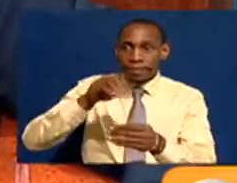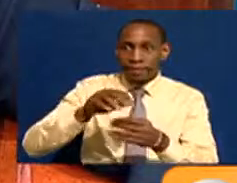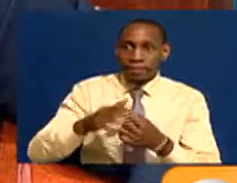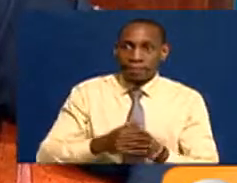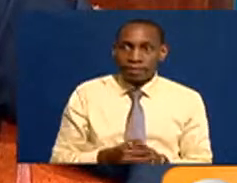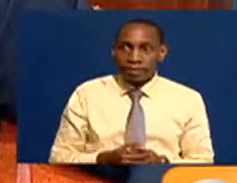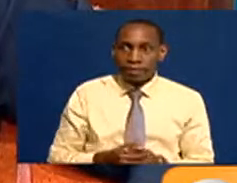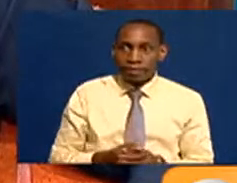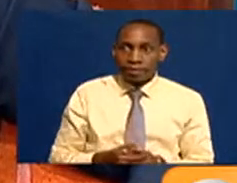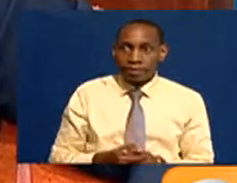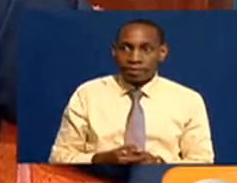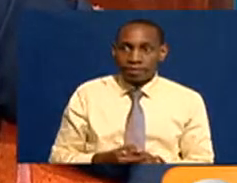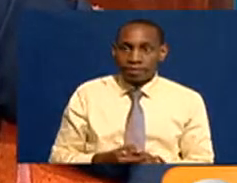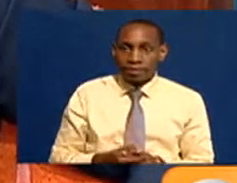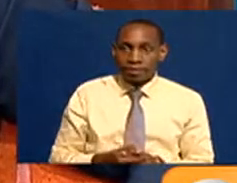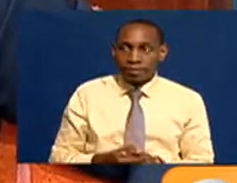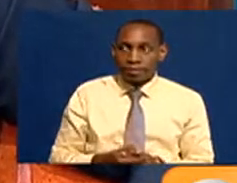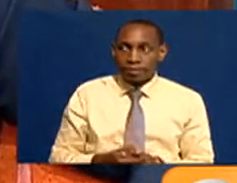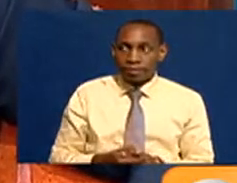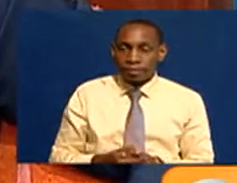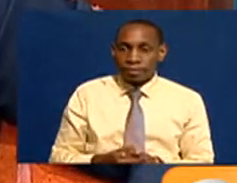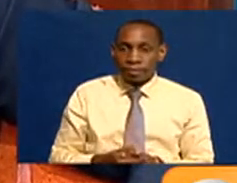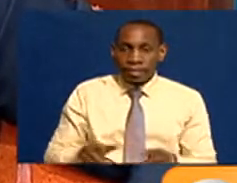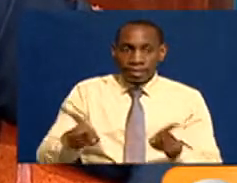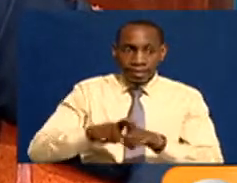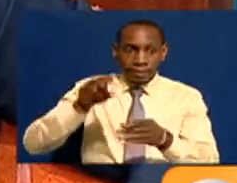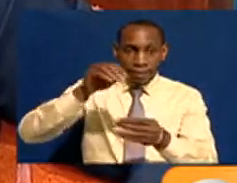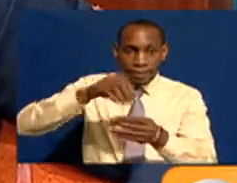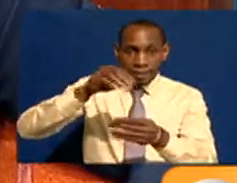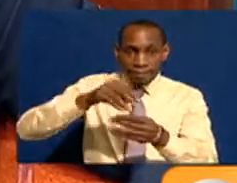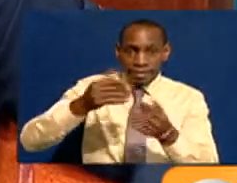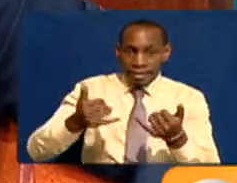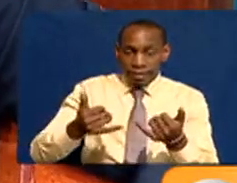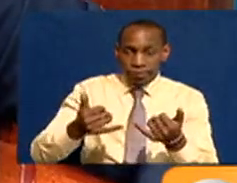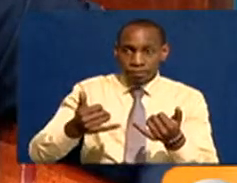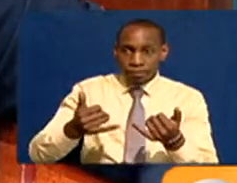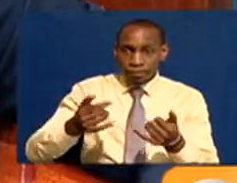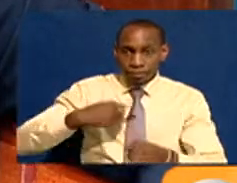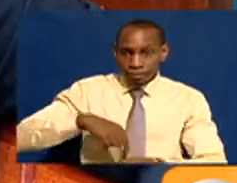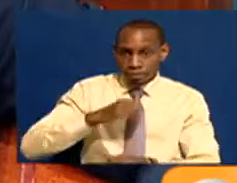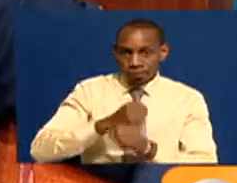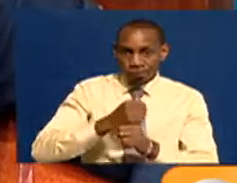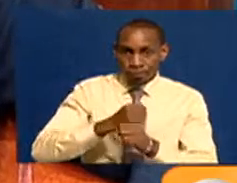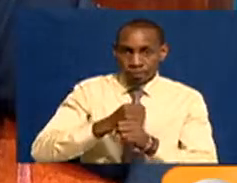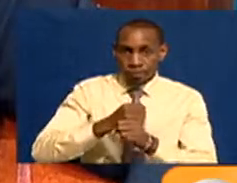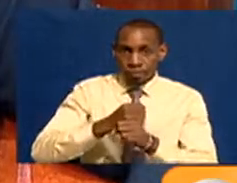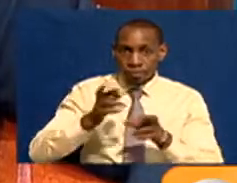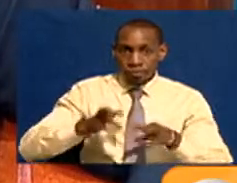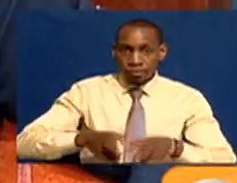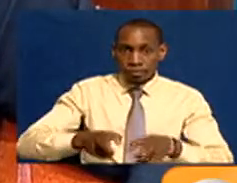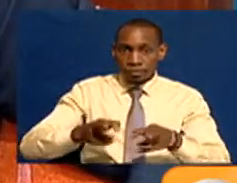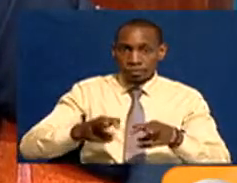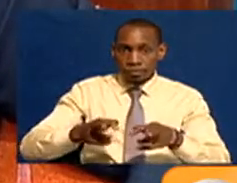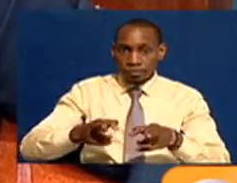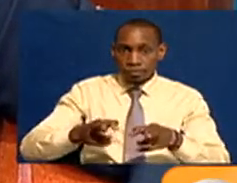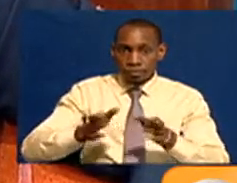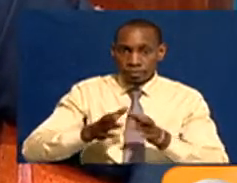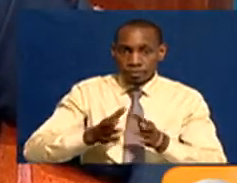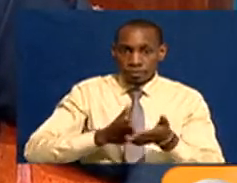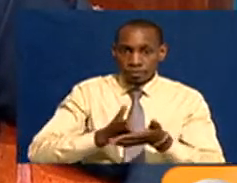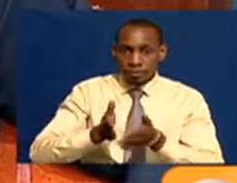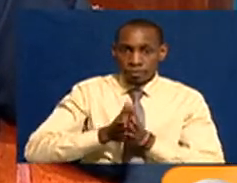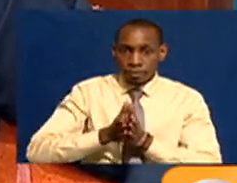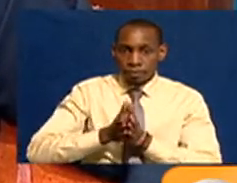Moses pointing out, this investment that we are going to work on our roads through